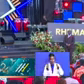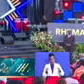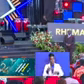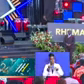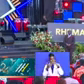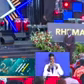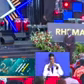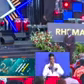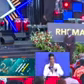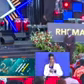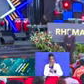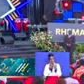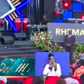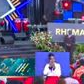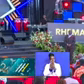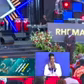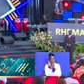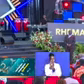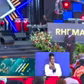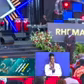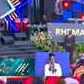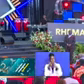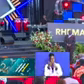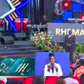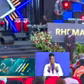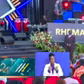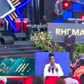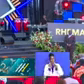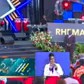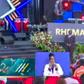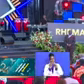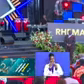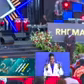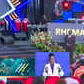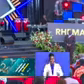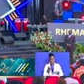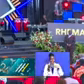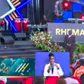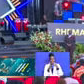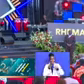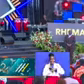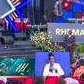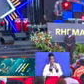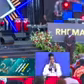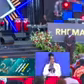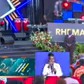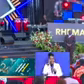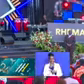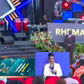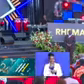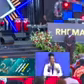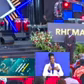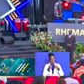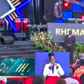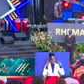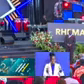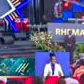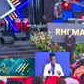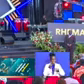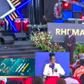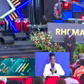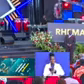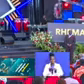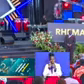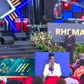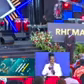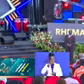God encountered the man Abraham there was an altar built when God encountered Isaac there was an altar when God